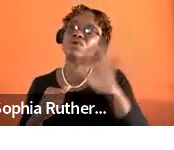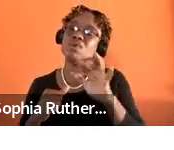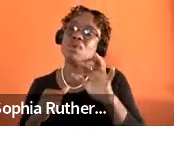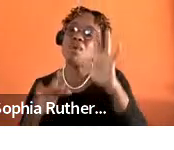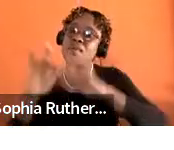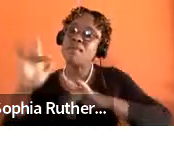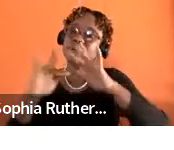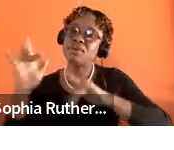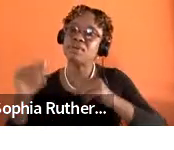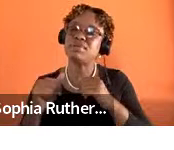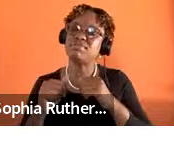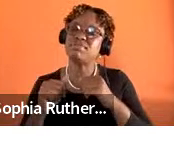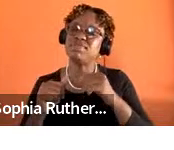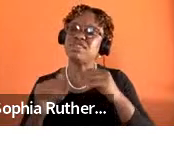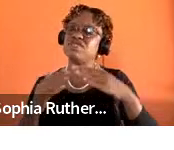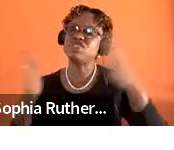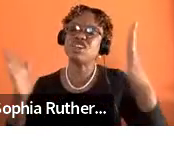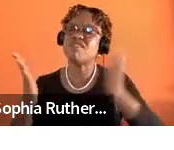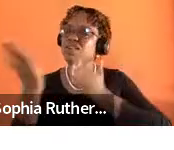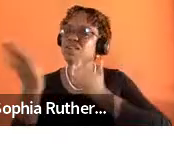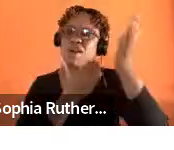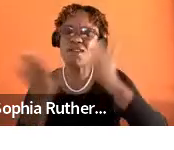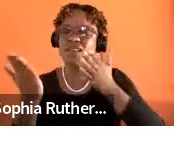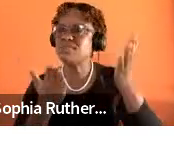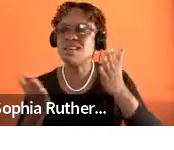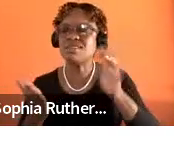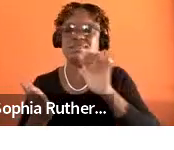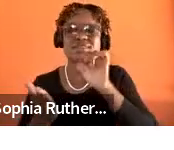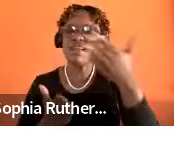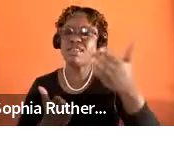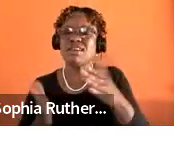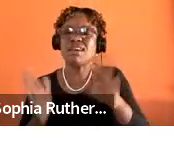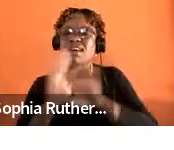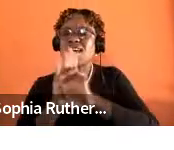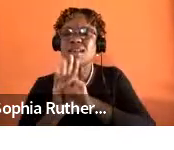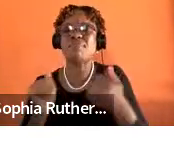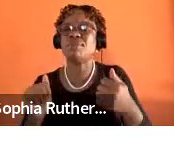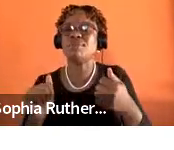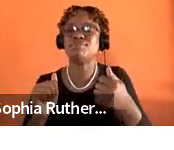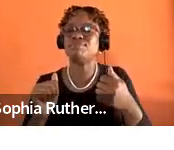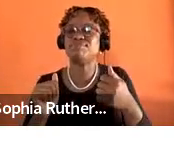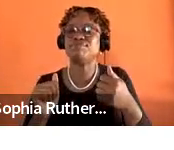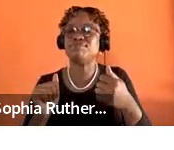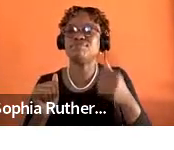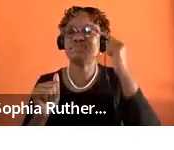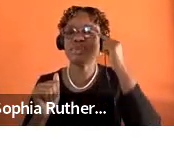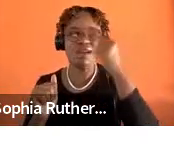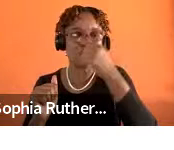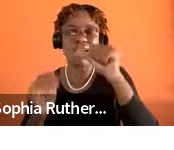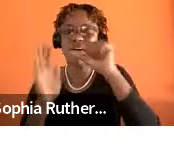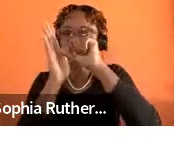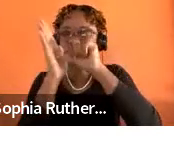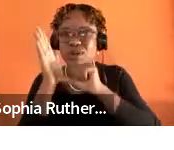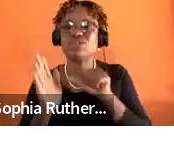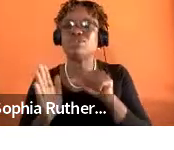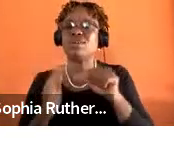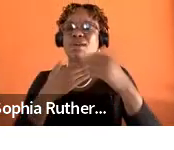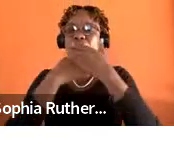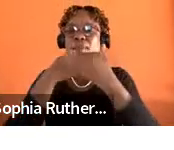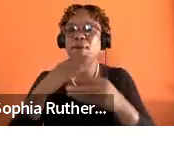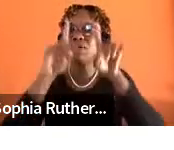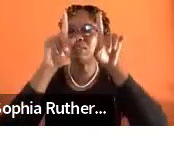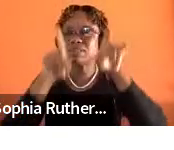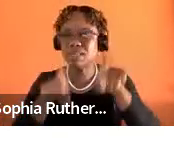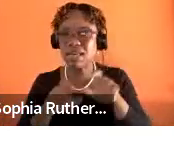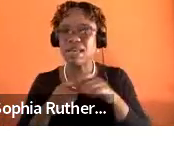the healthcare facilities, for example, cataract surgeries or blood tests. And so the result was that persons with disabilities, one, either